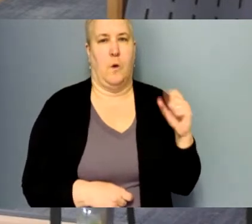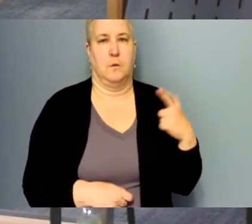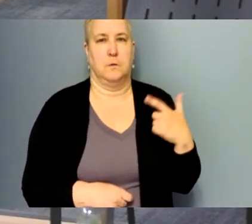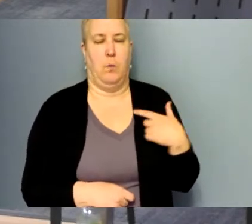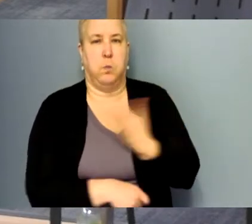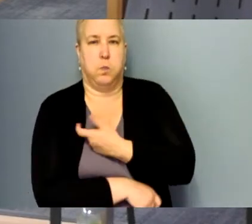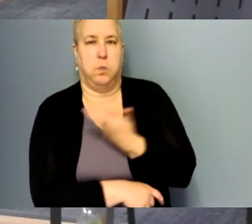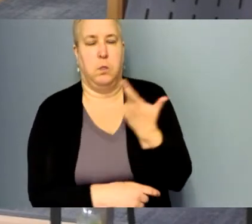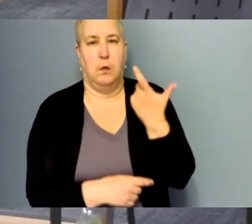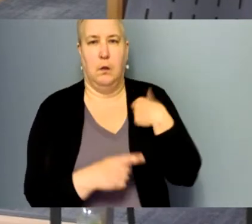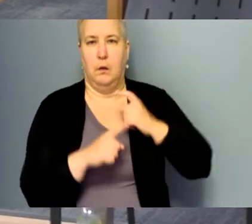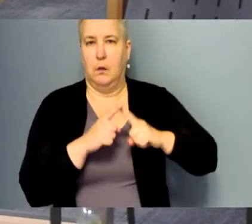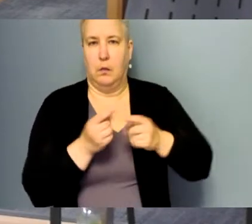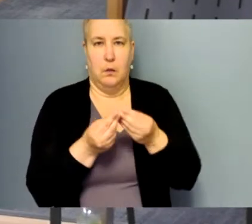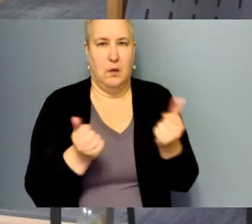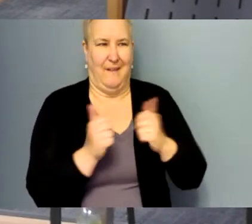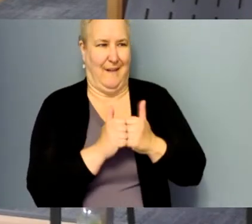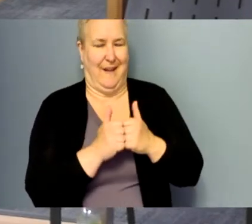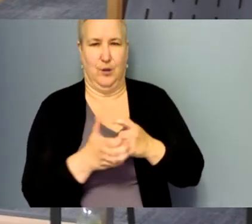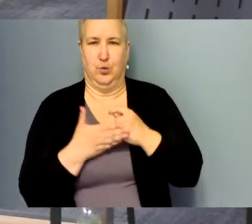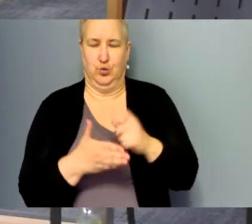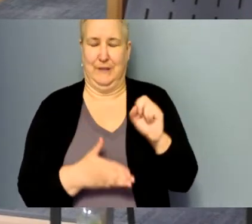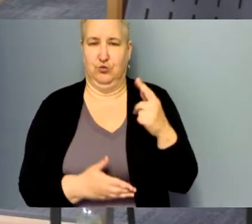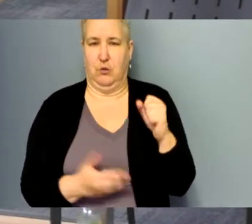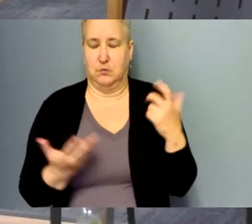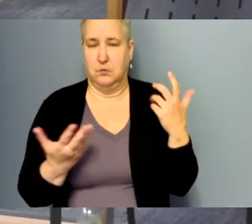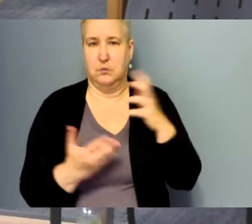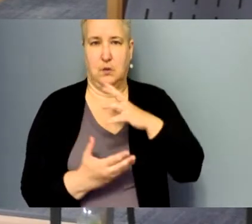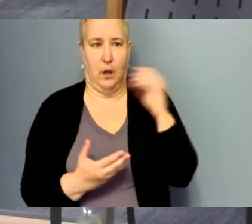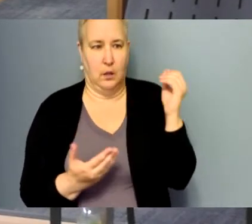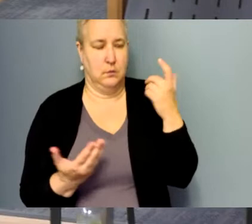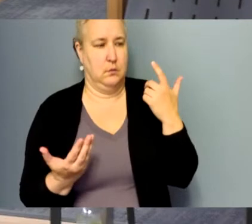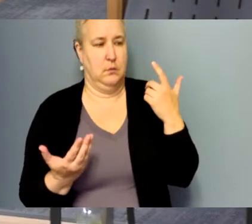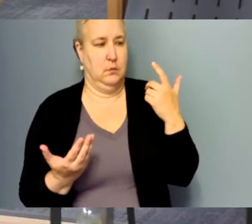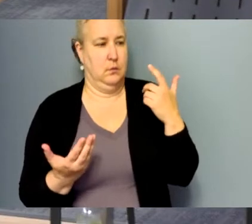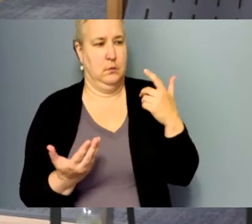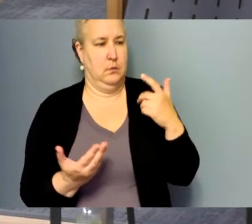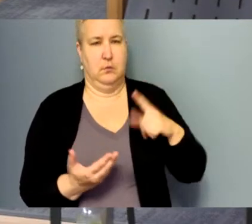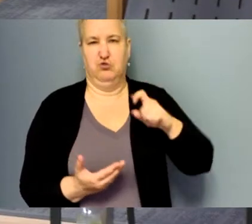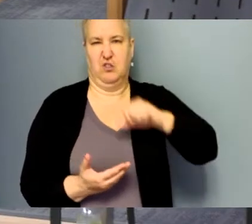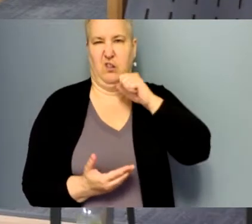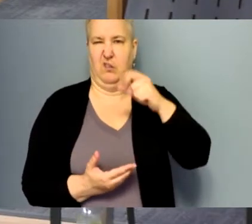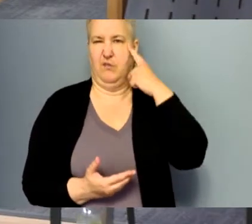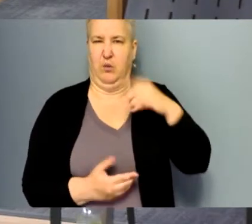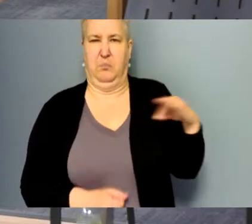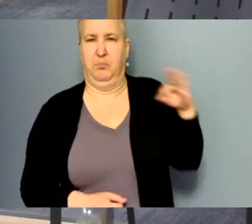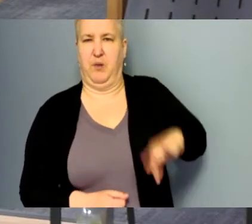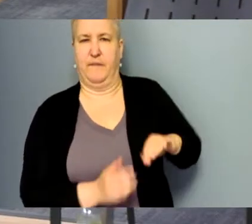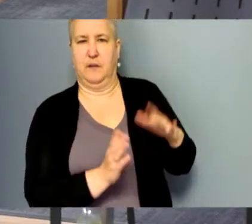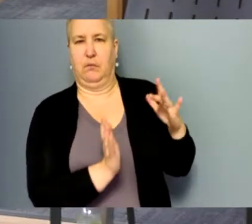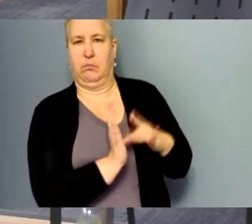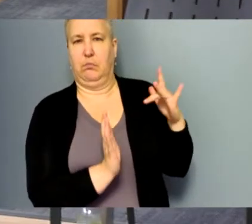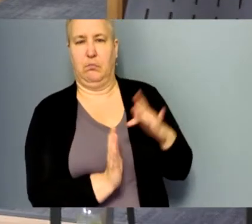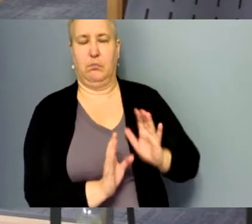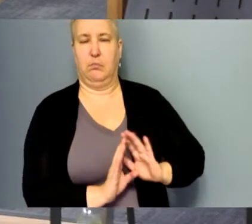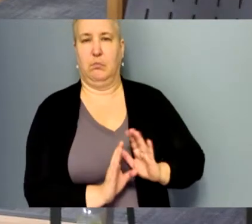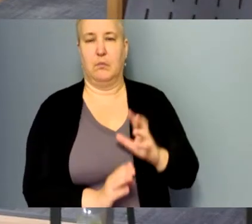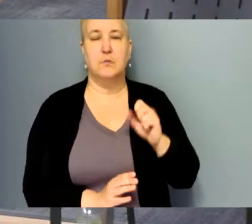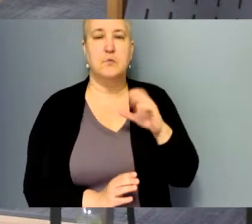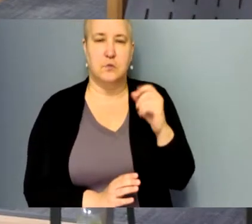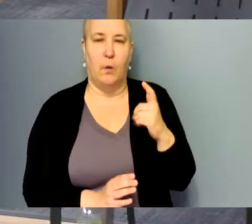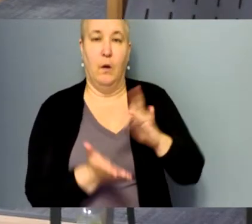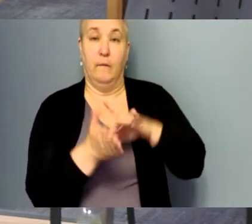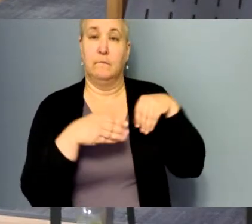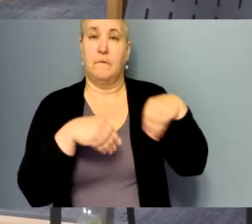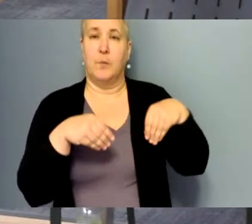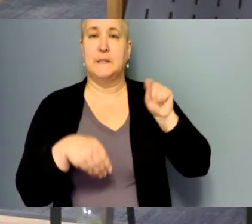There's remedies of how to treat the drugs, and it shouldn't be for the profit. So the pharmacies